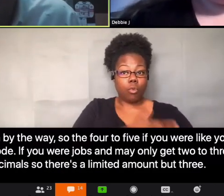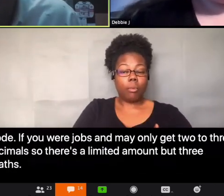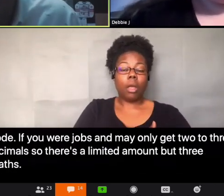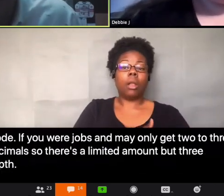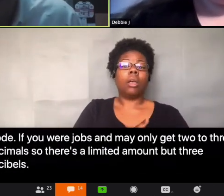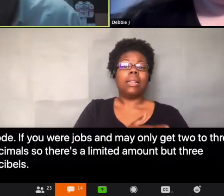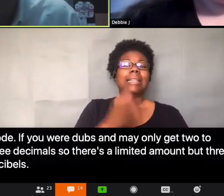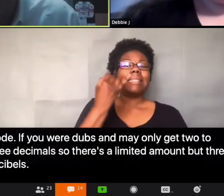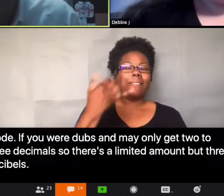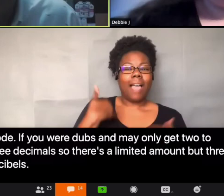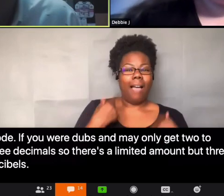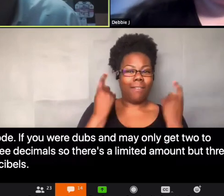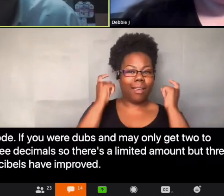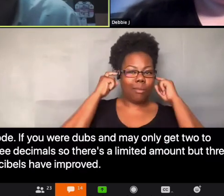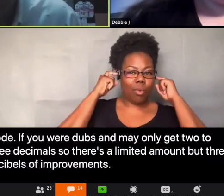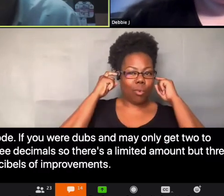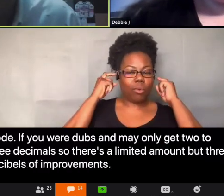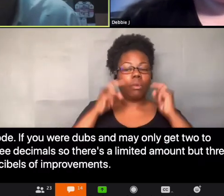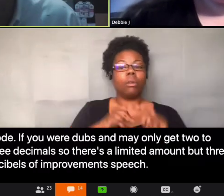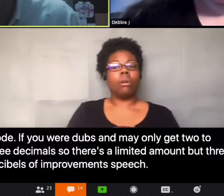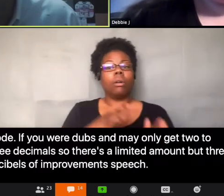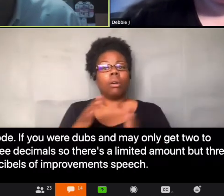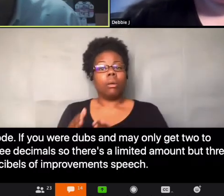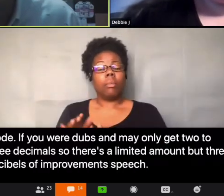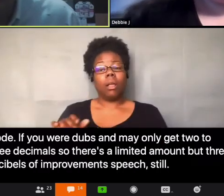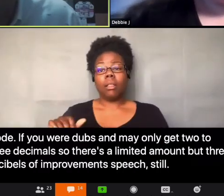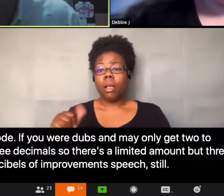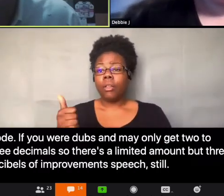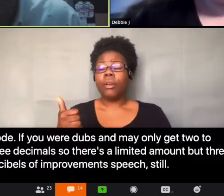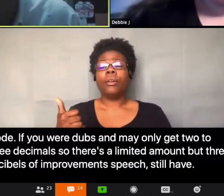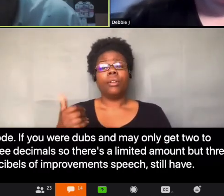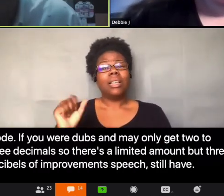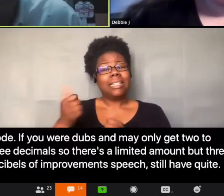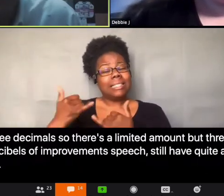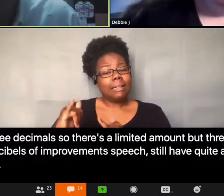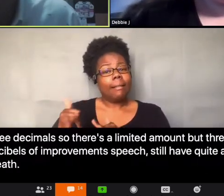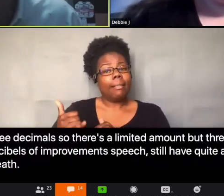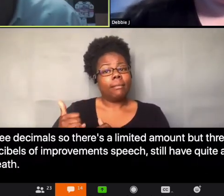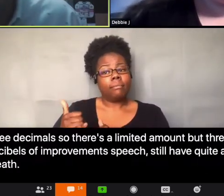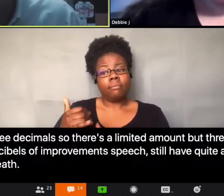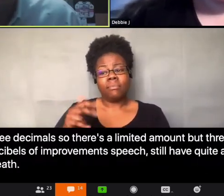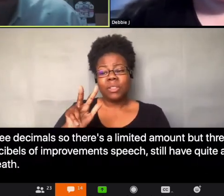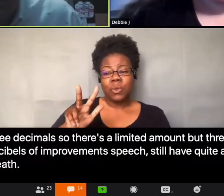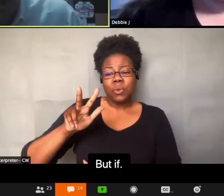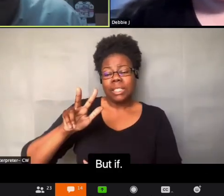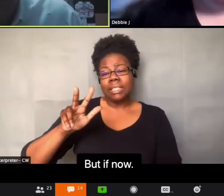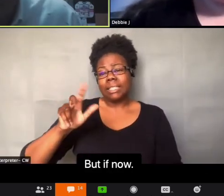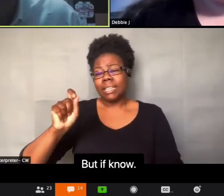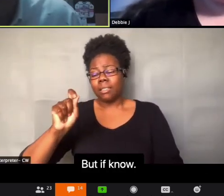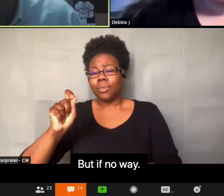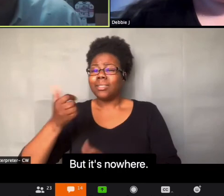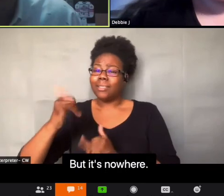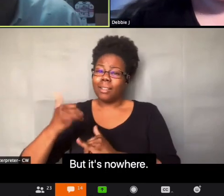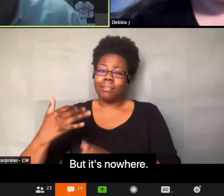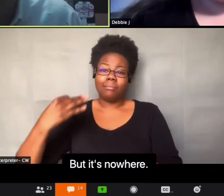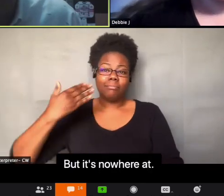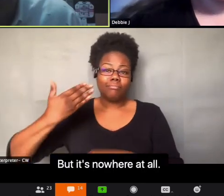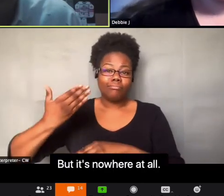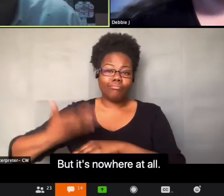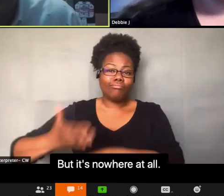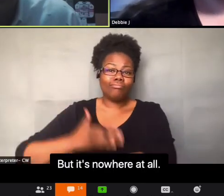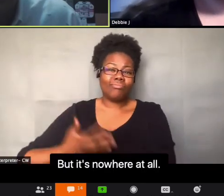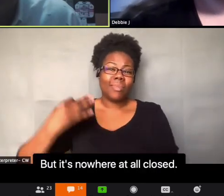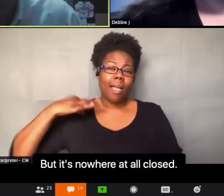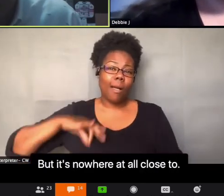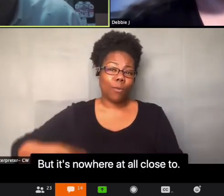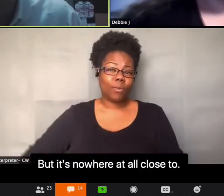decibels of improvement in speech still helps quite a bit. but it's nowhere at all